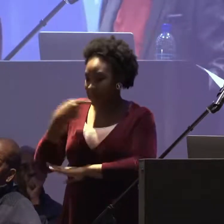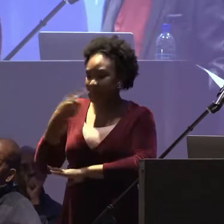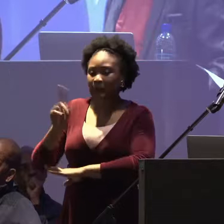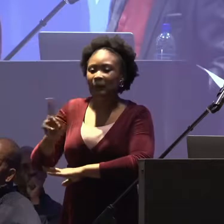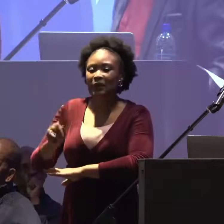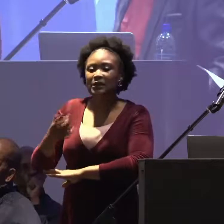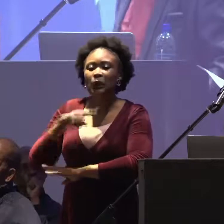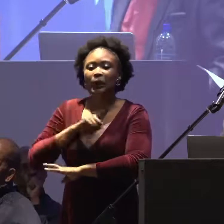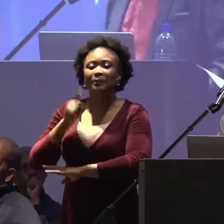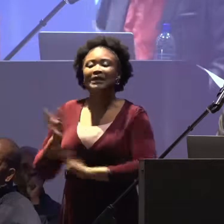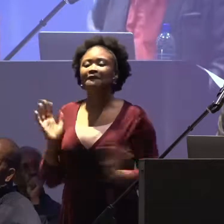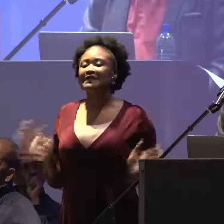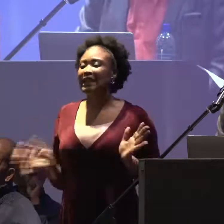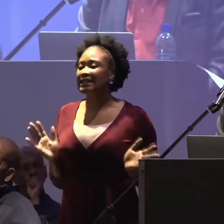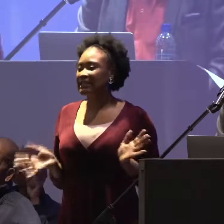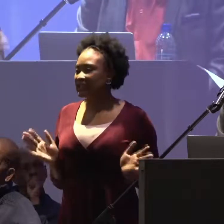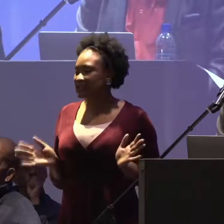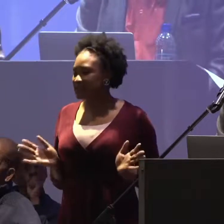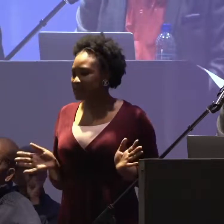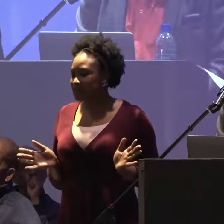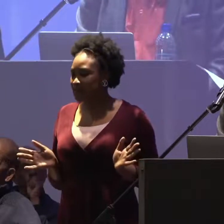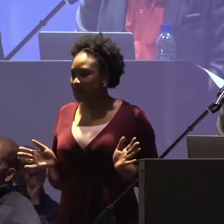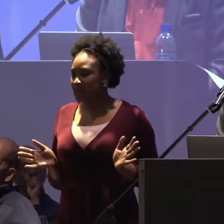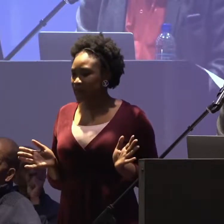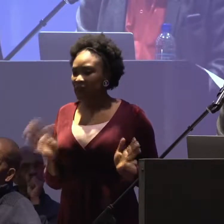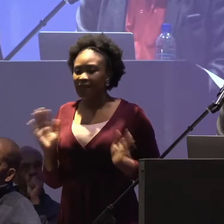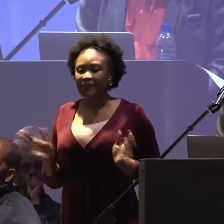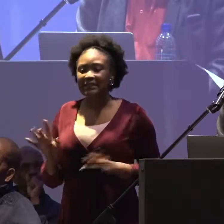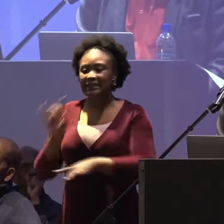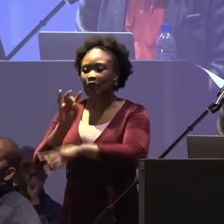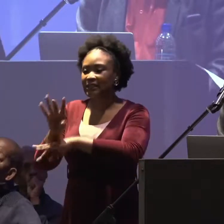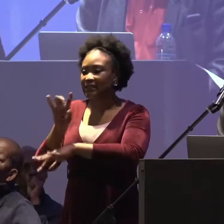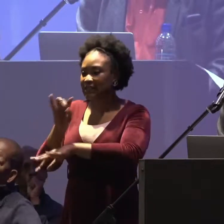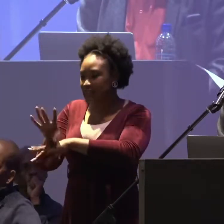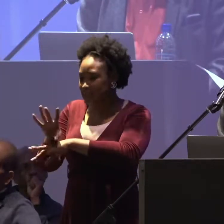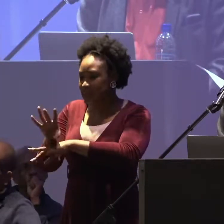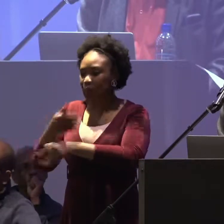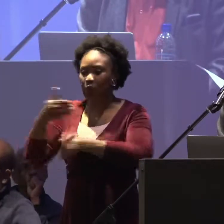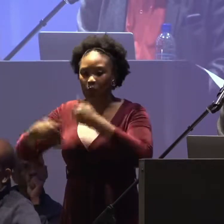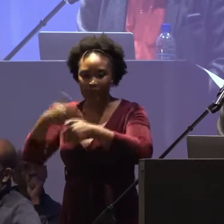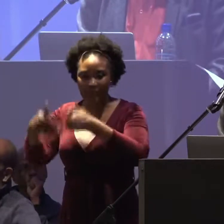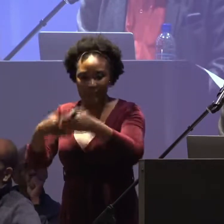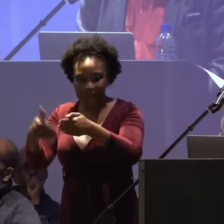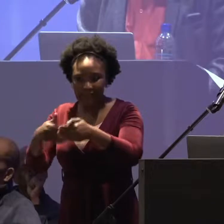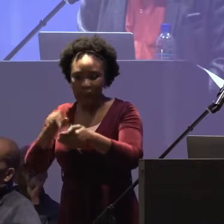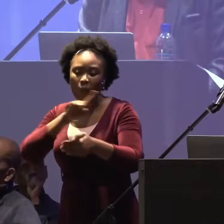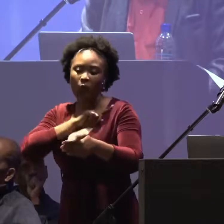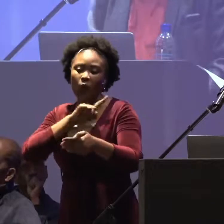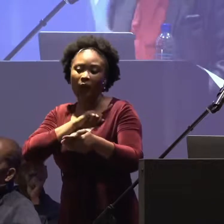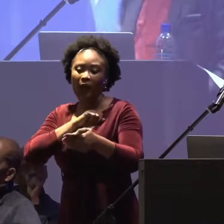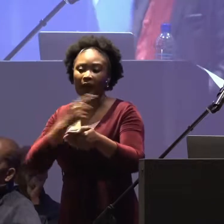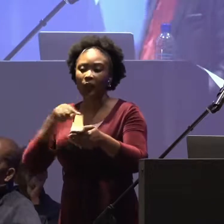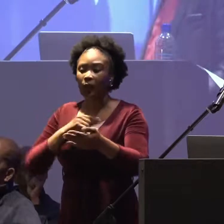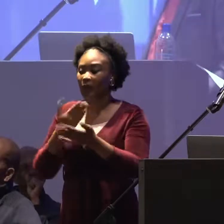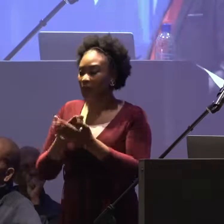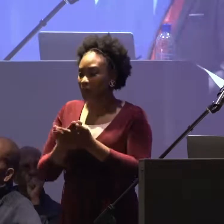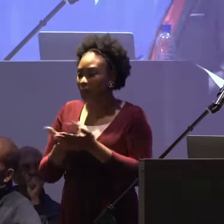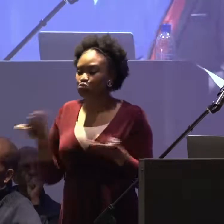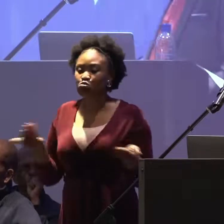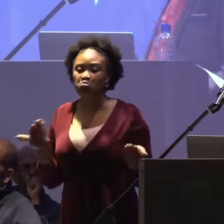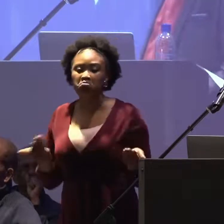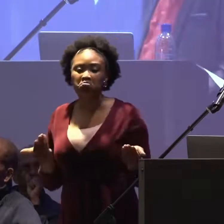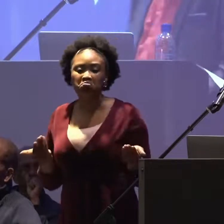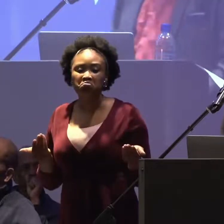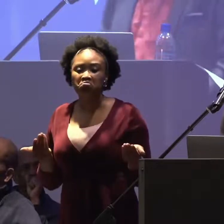to facilitate a consultative process so that we can be then at the end